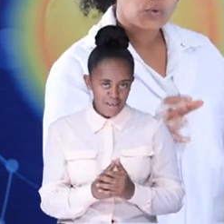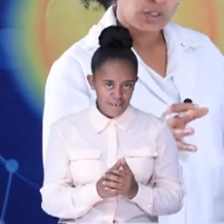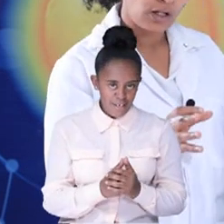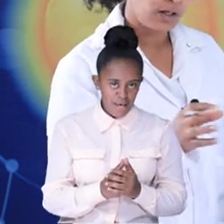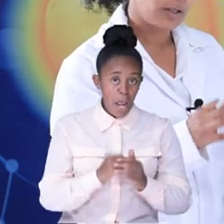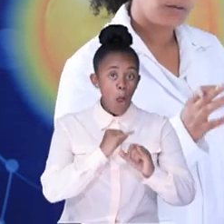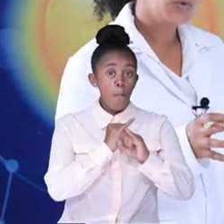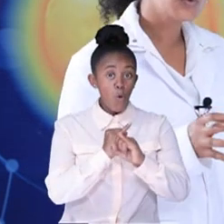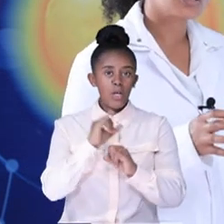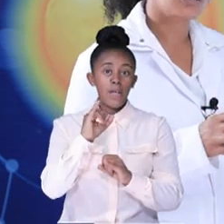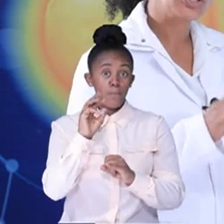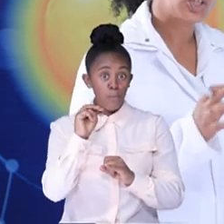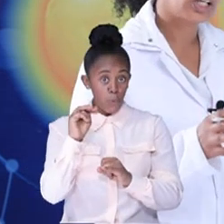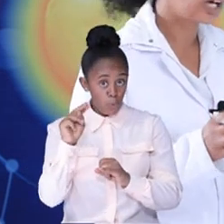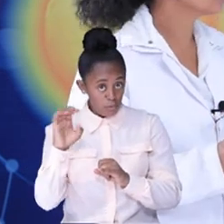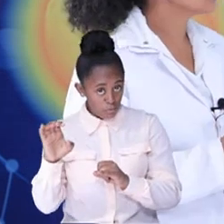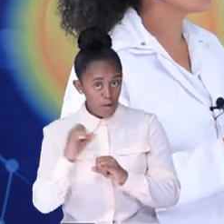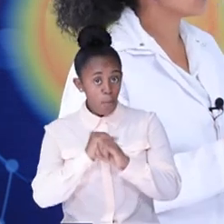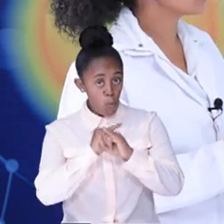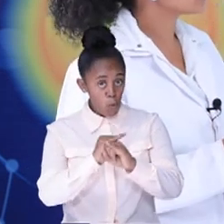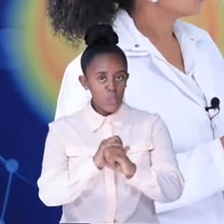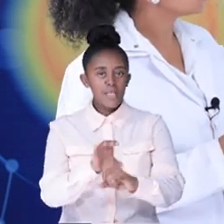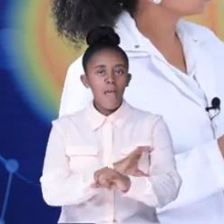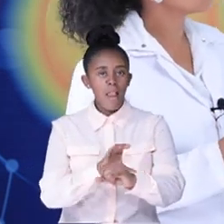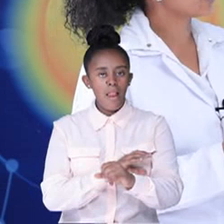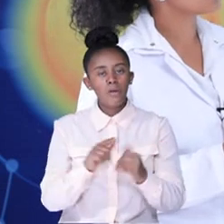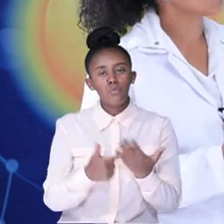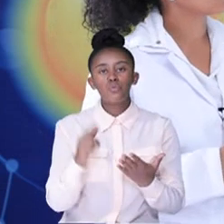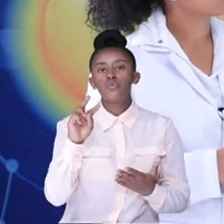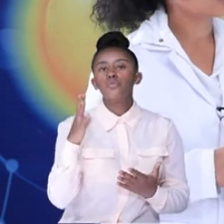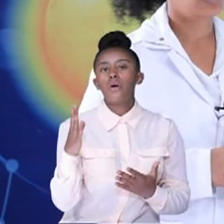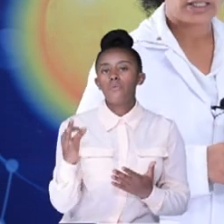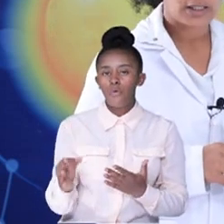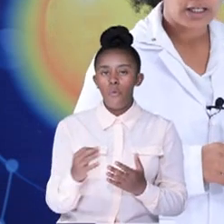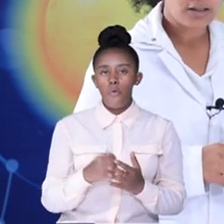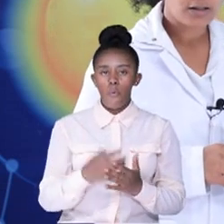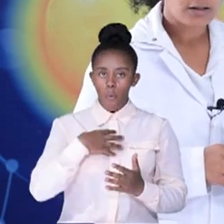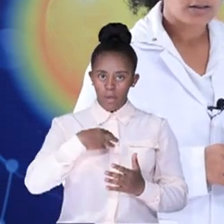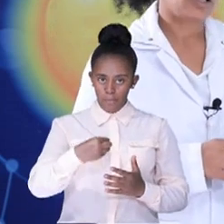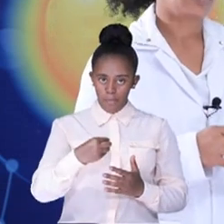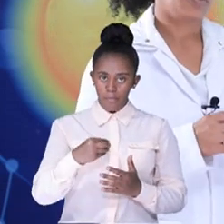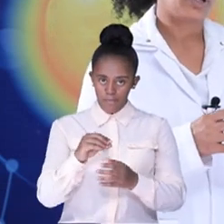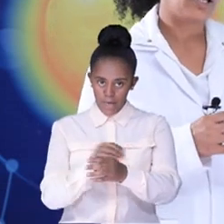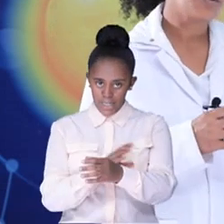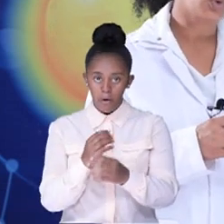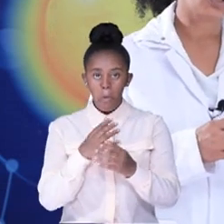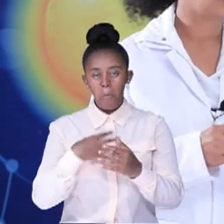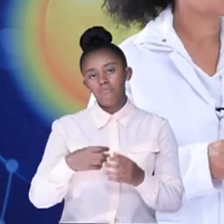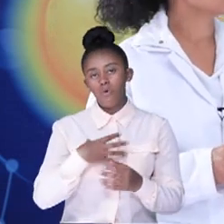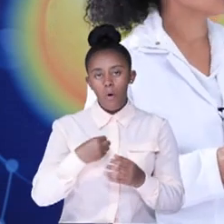the immune system in general, it has two types of white blood cells that